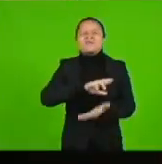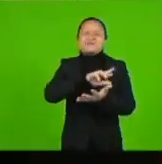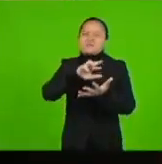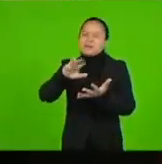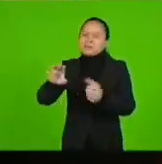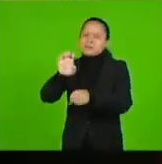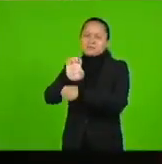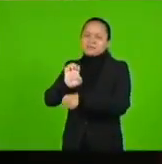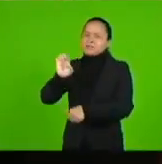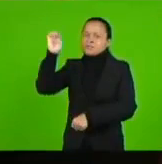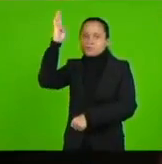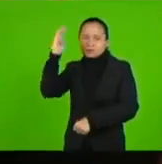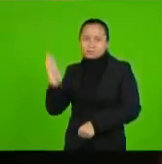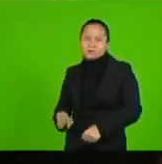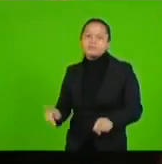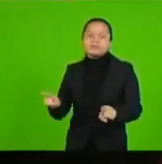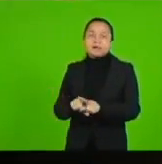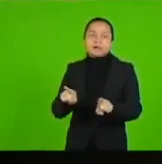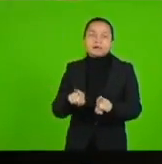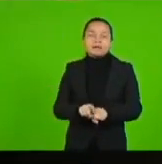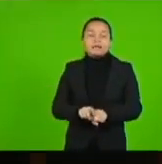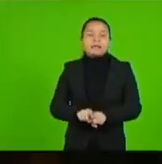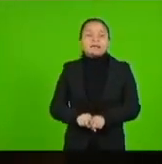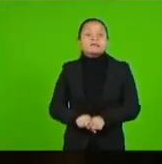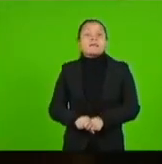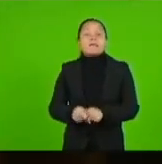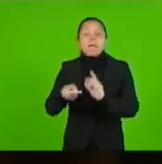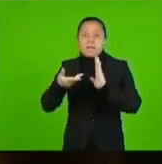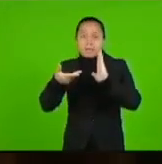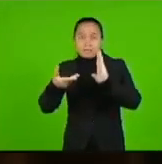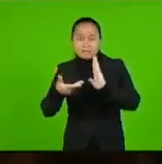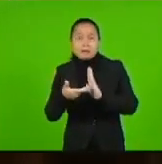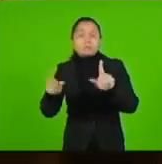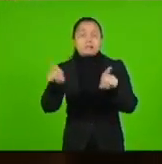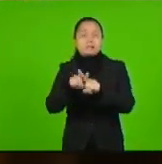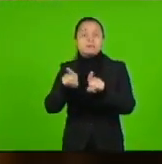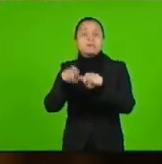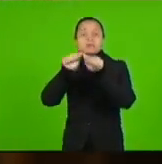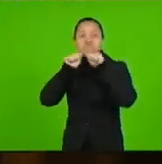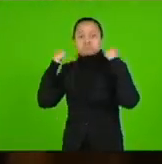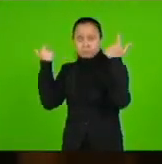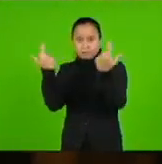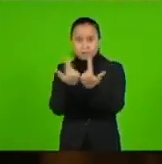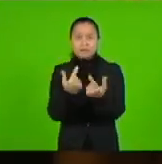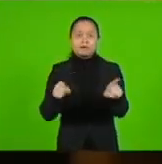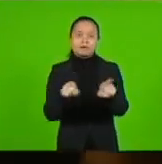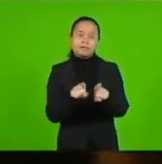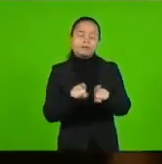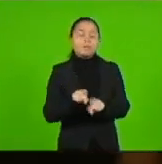Brazil, in chambers and legislative assemblies. And there was a solemn